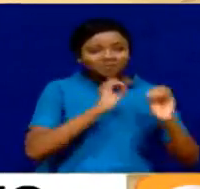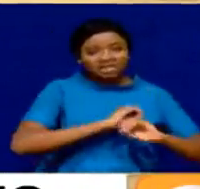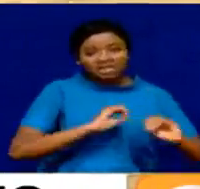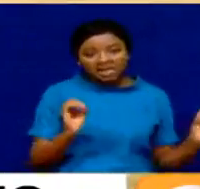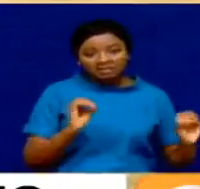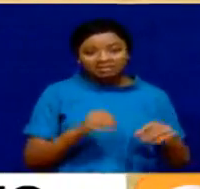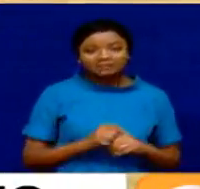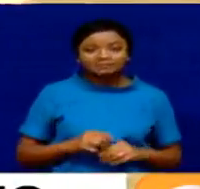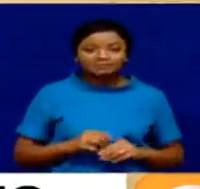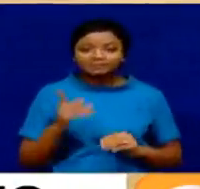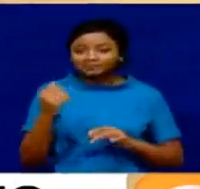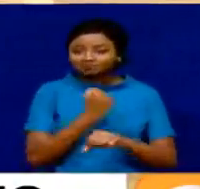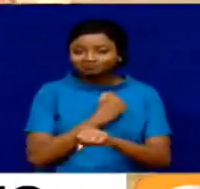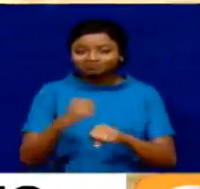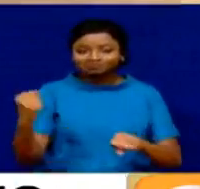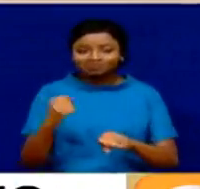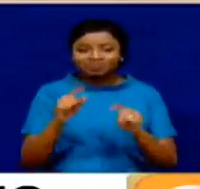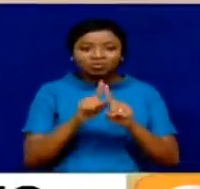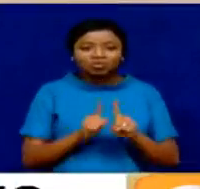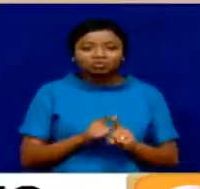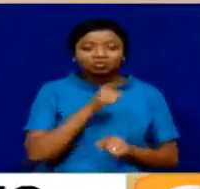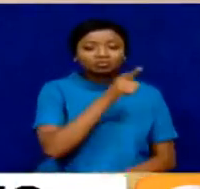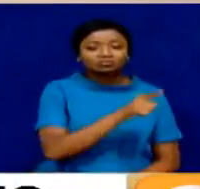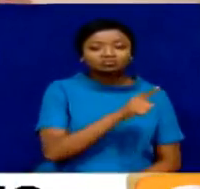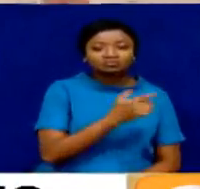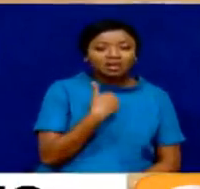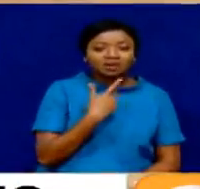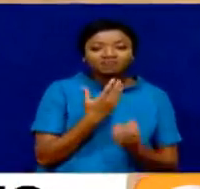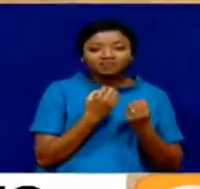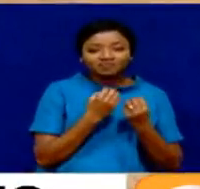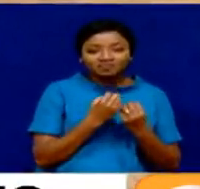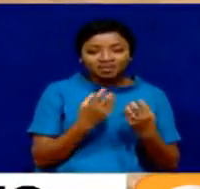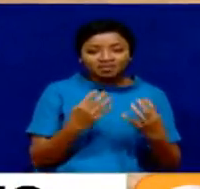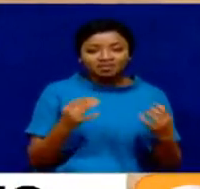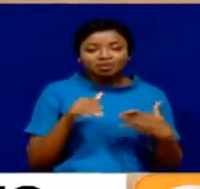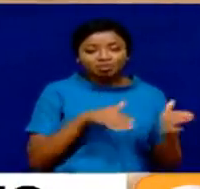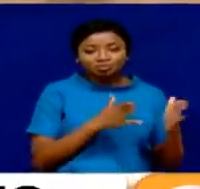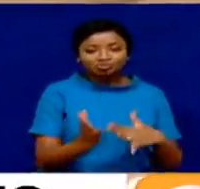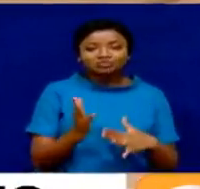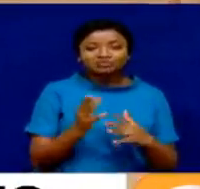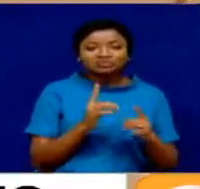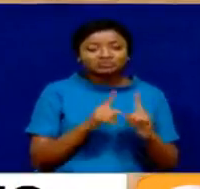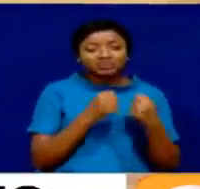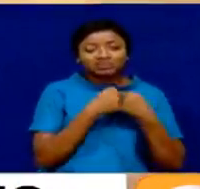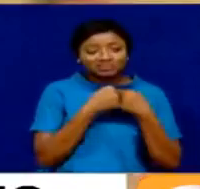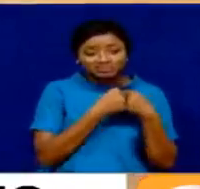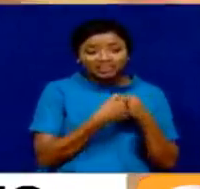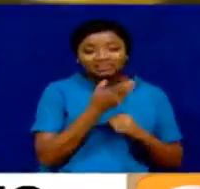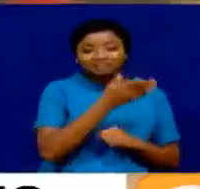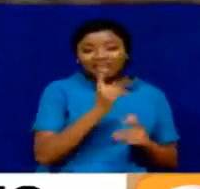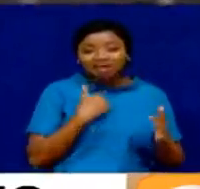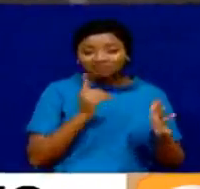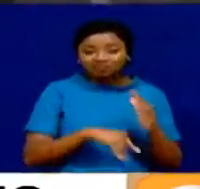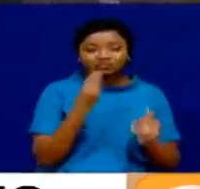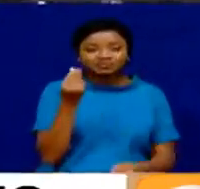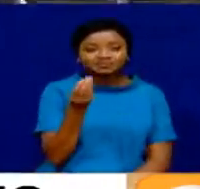Ulinzi rearguard stood firm at the dusty ASK Showground. Wazito, like many clubs in the FKFPL,